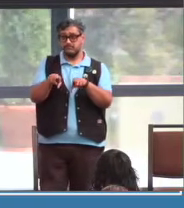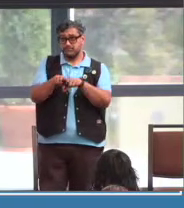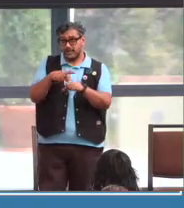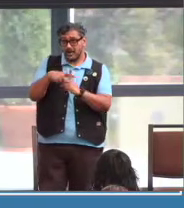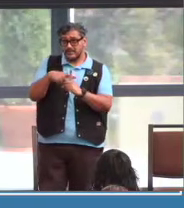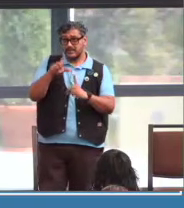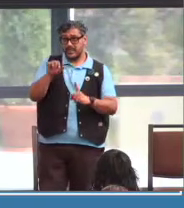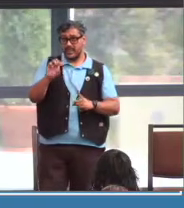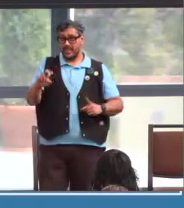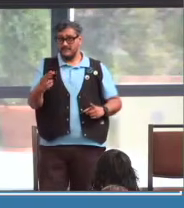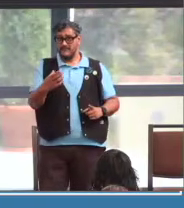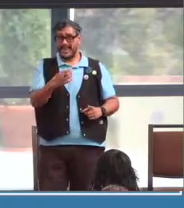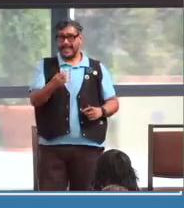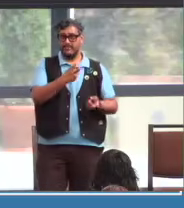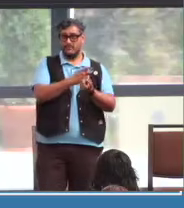the bone marrow.